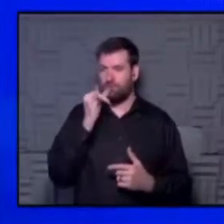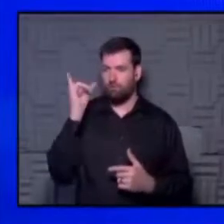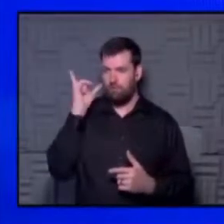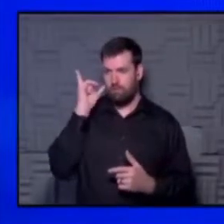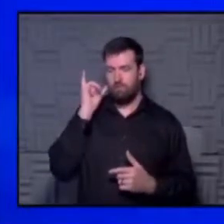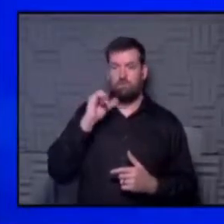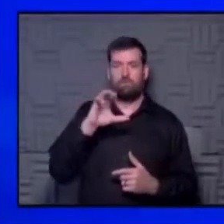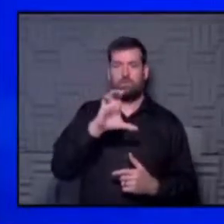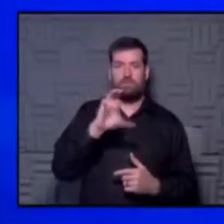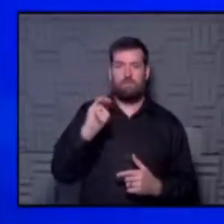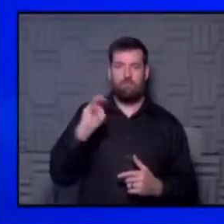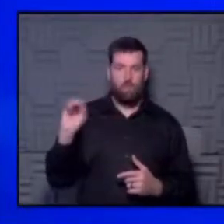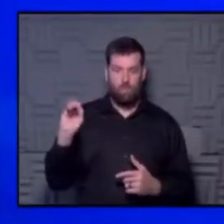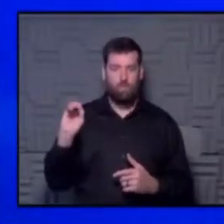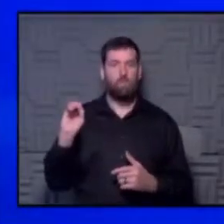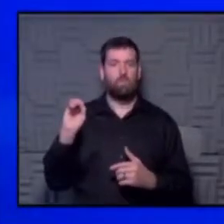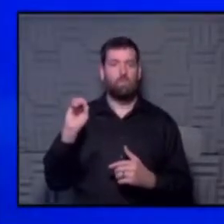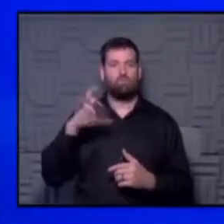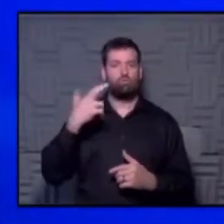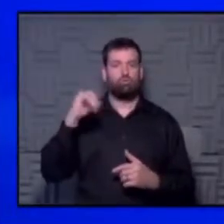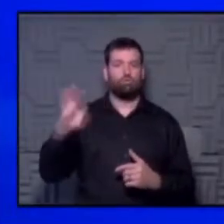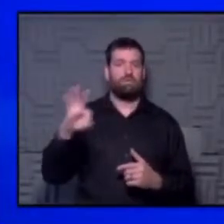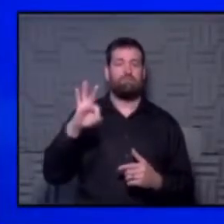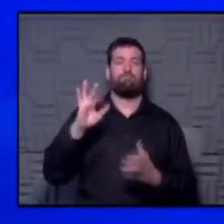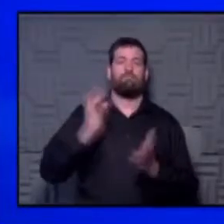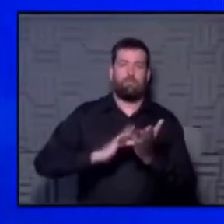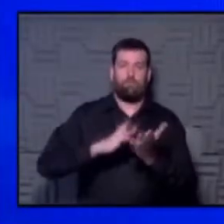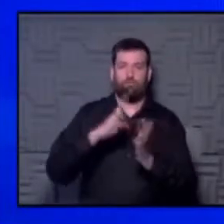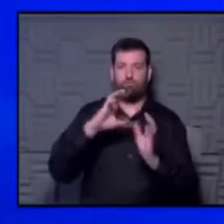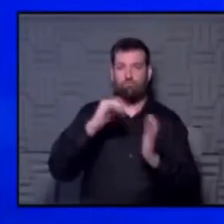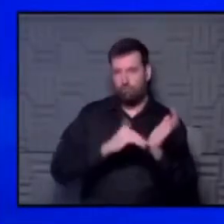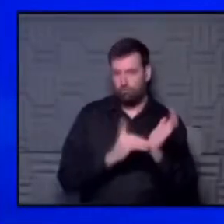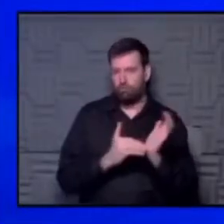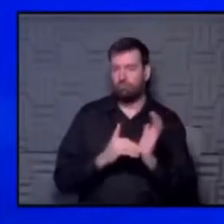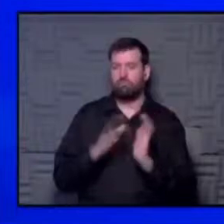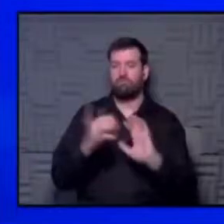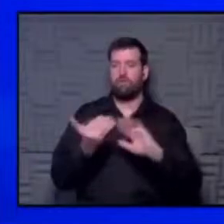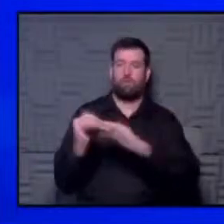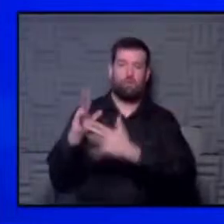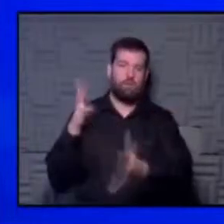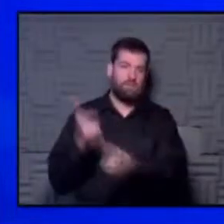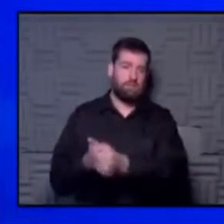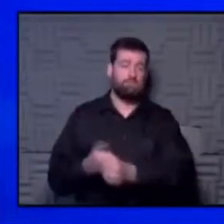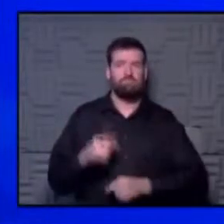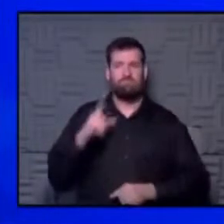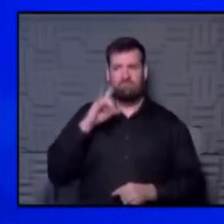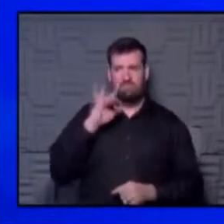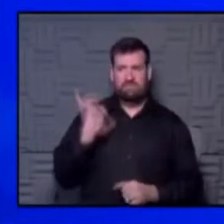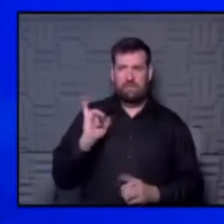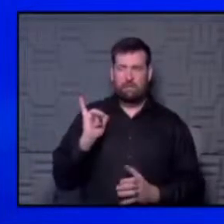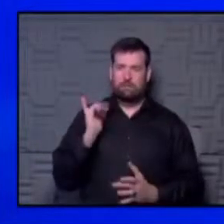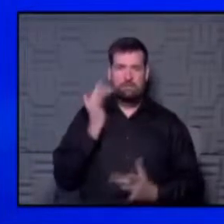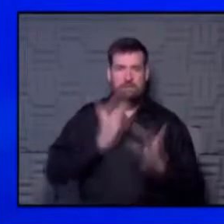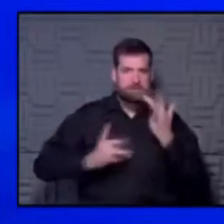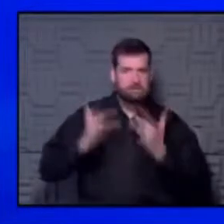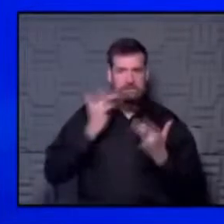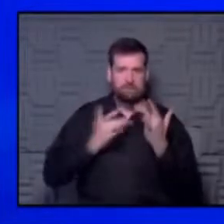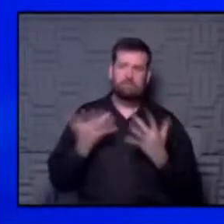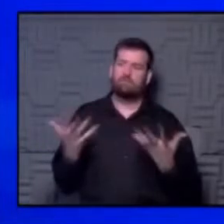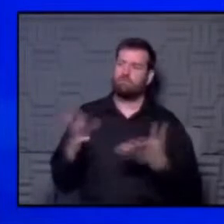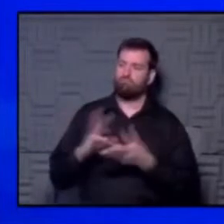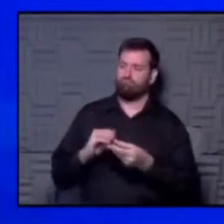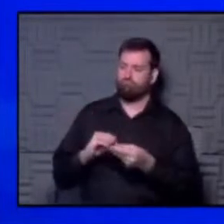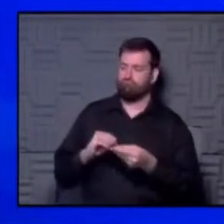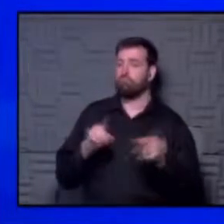with the CMOs, Chief Medical Officers, and the community update. She said it sounded dire, and she wanted you to speak to it.